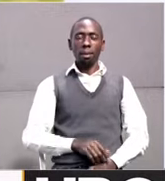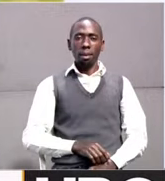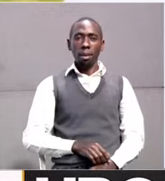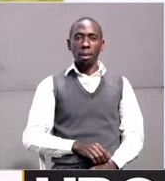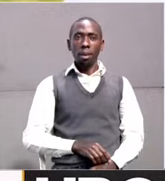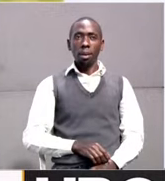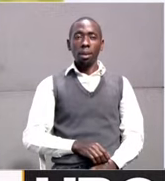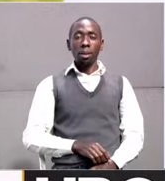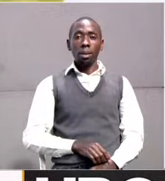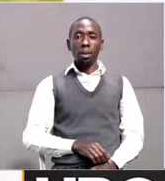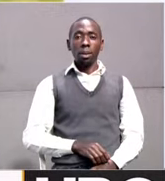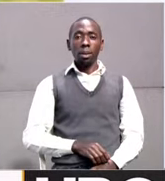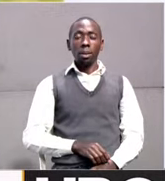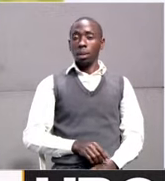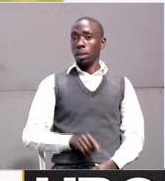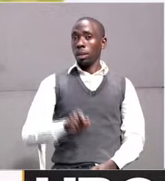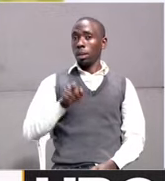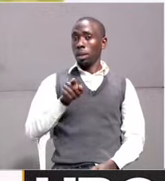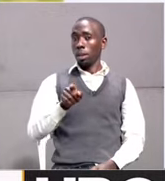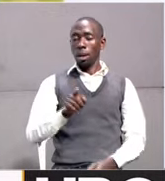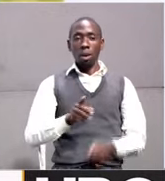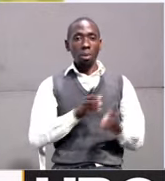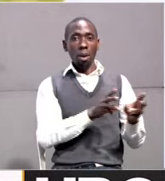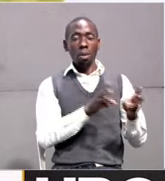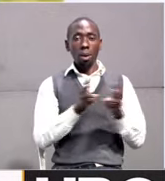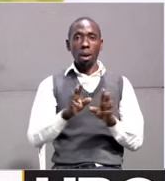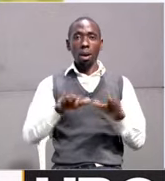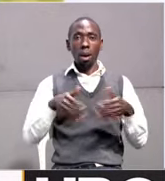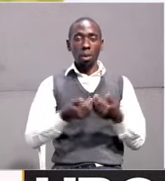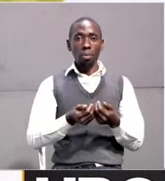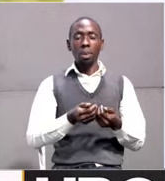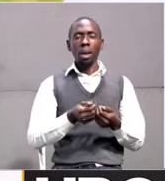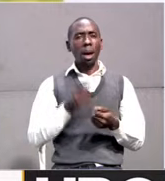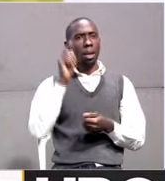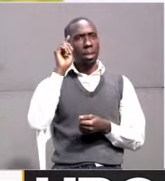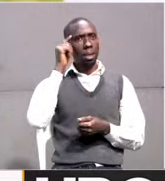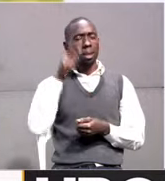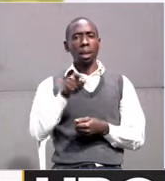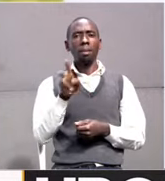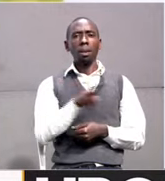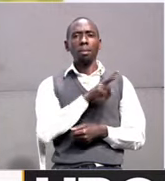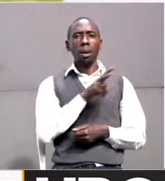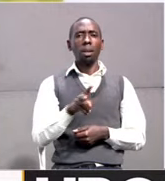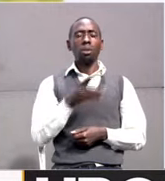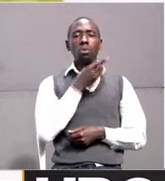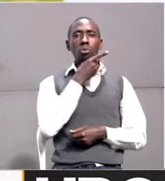It was not by any means at its best. I think it was like a dry season.